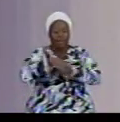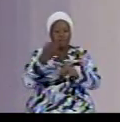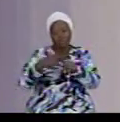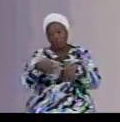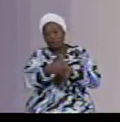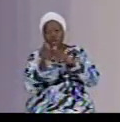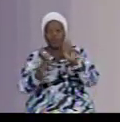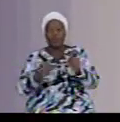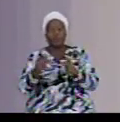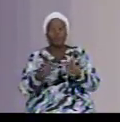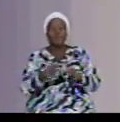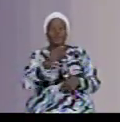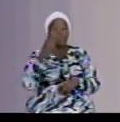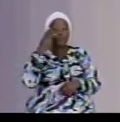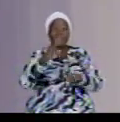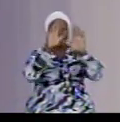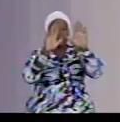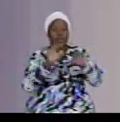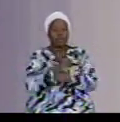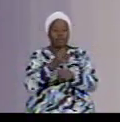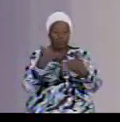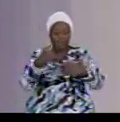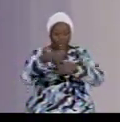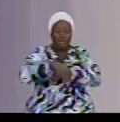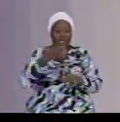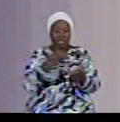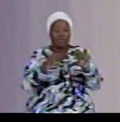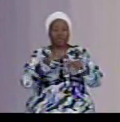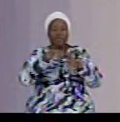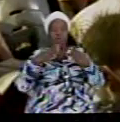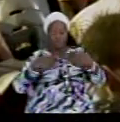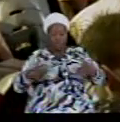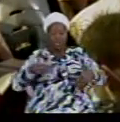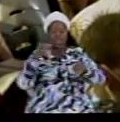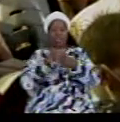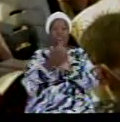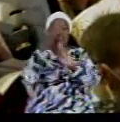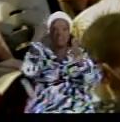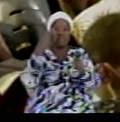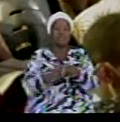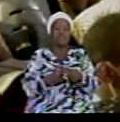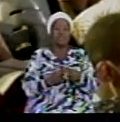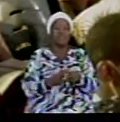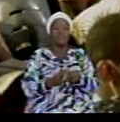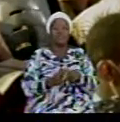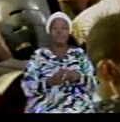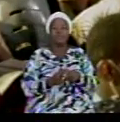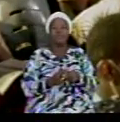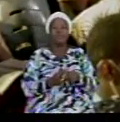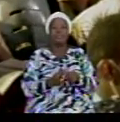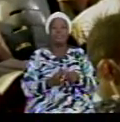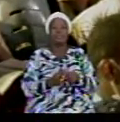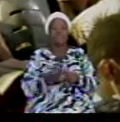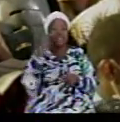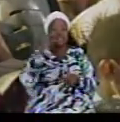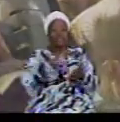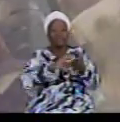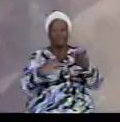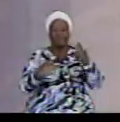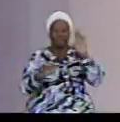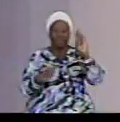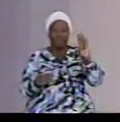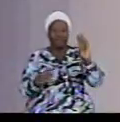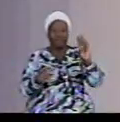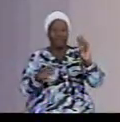people. You'll see miracles tonight, even in your body, in Jesus' name. Look at verse 7.